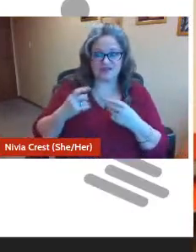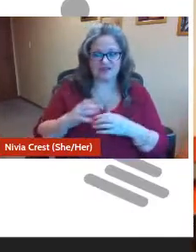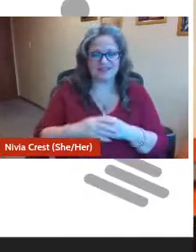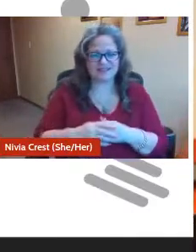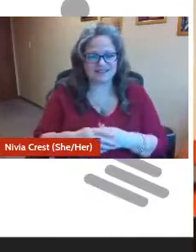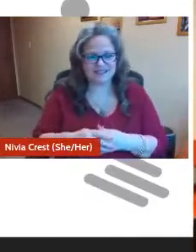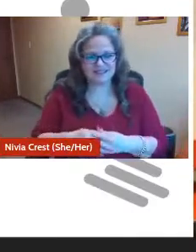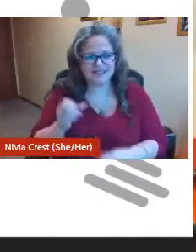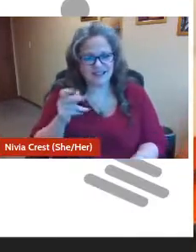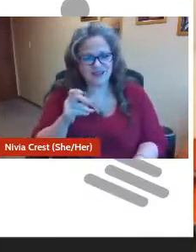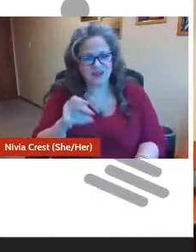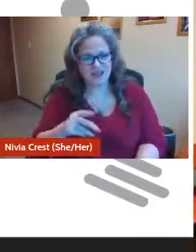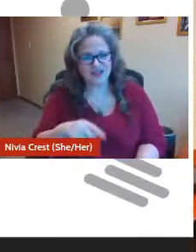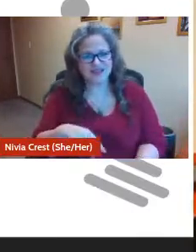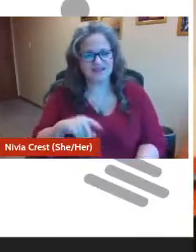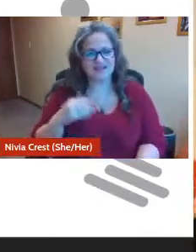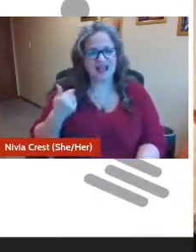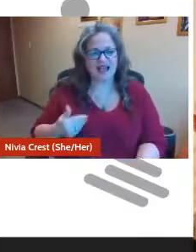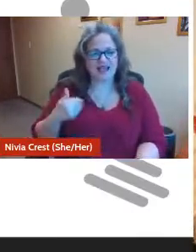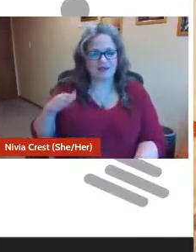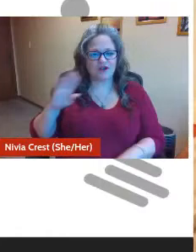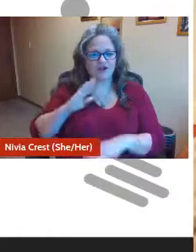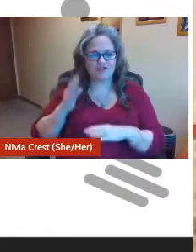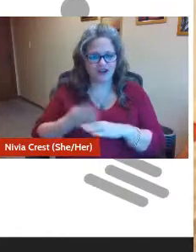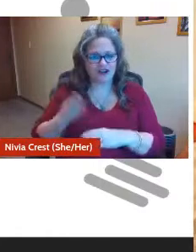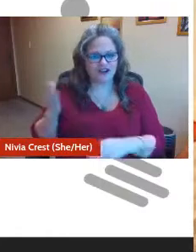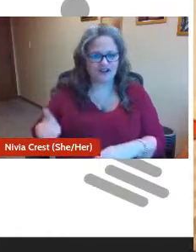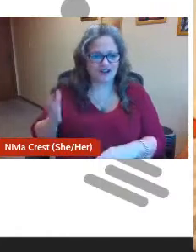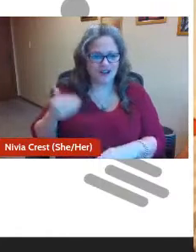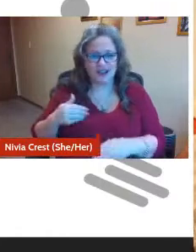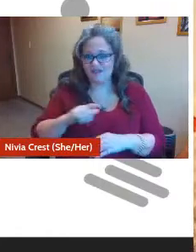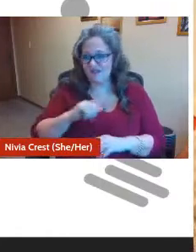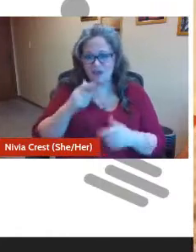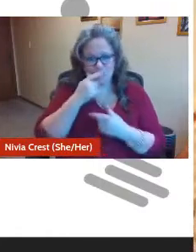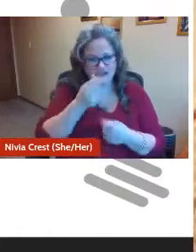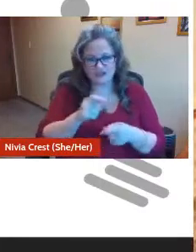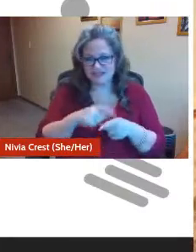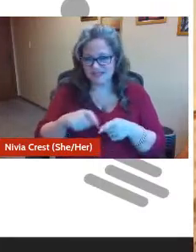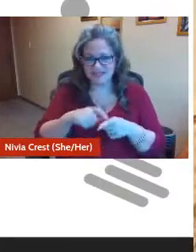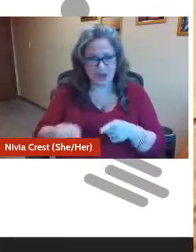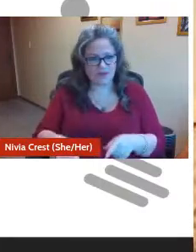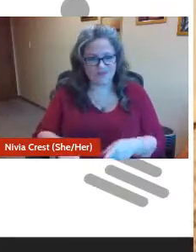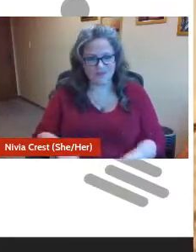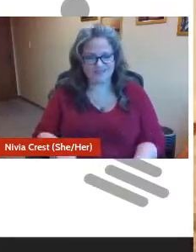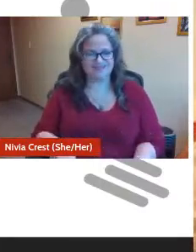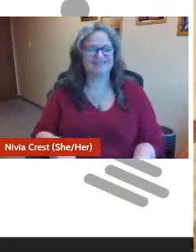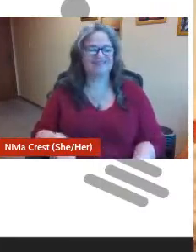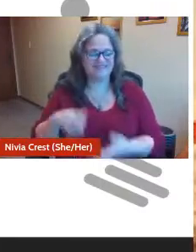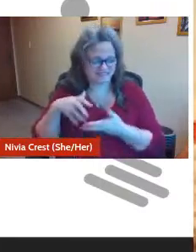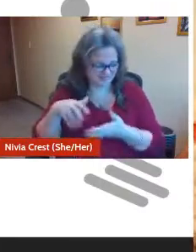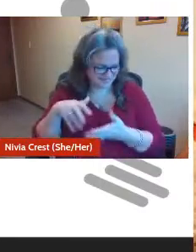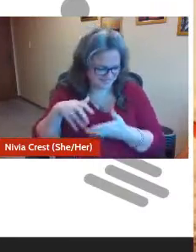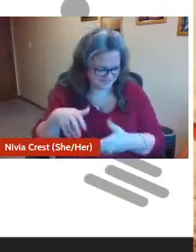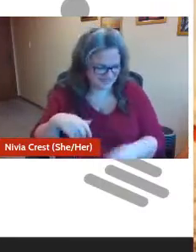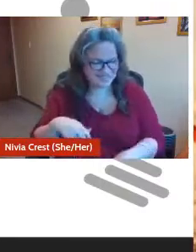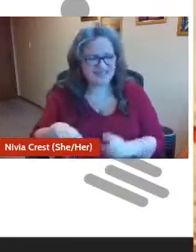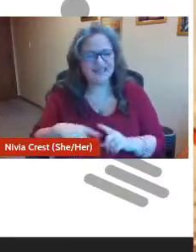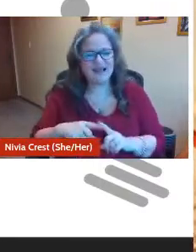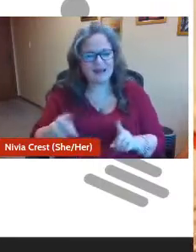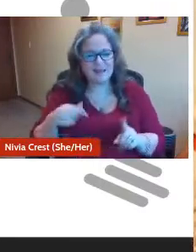is Zakiya. I'm Greta's daughter. I have no interest in sewing, but I am the